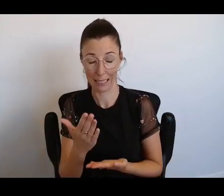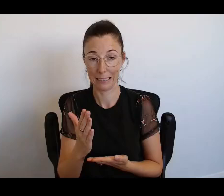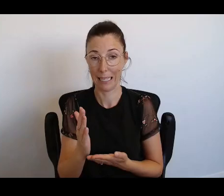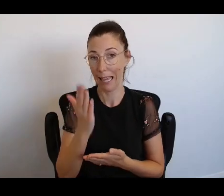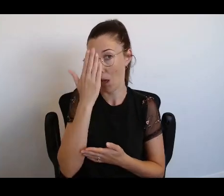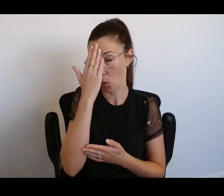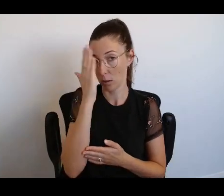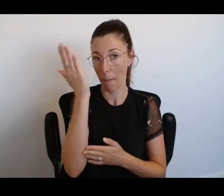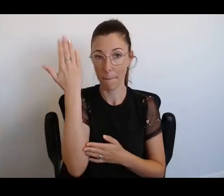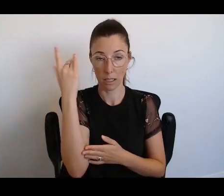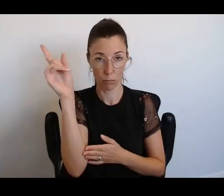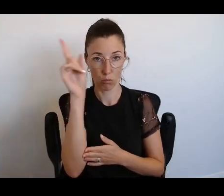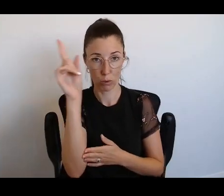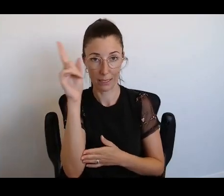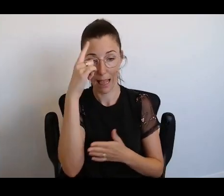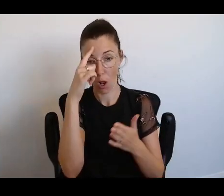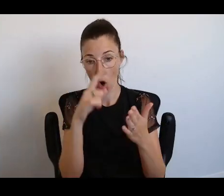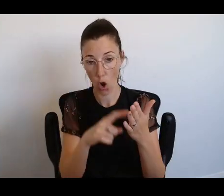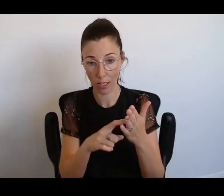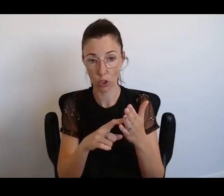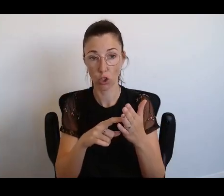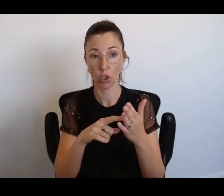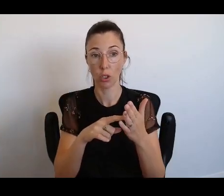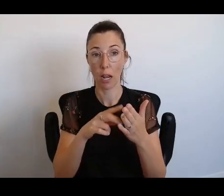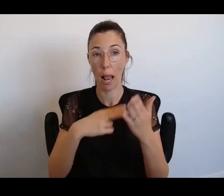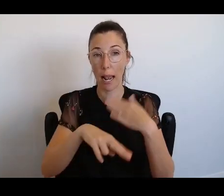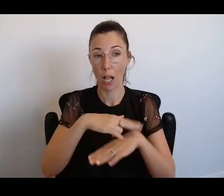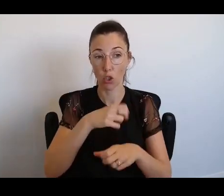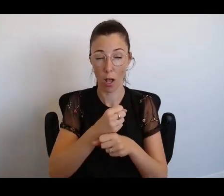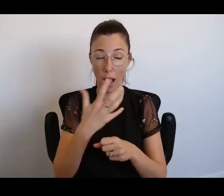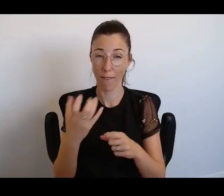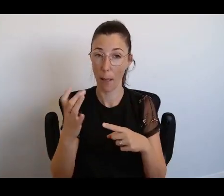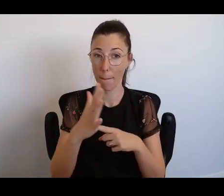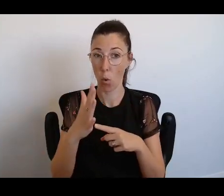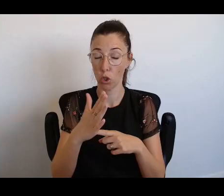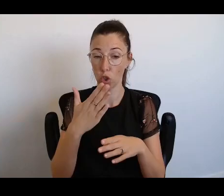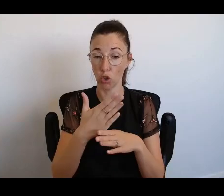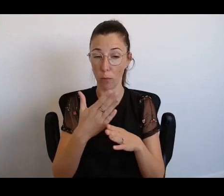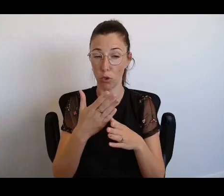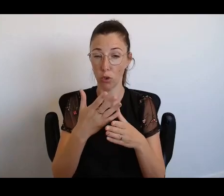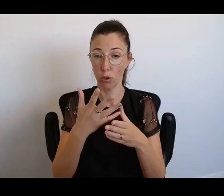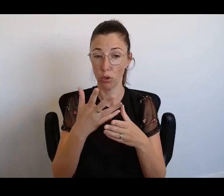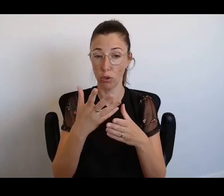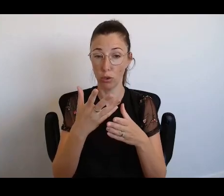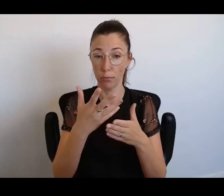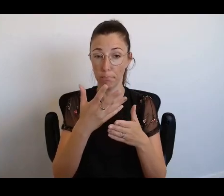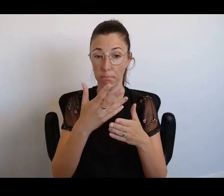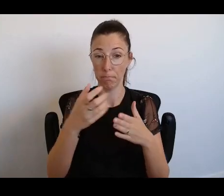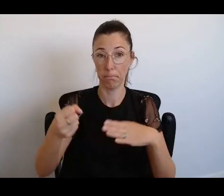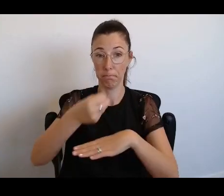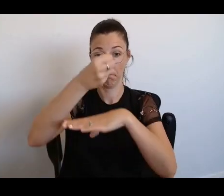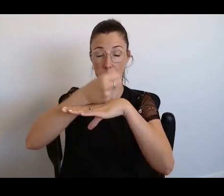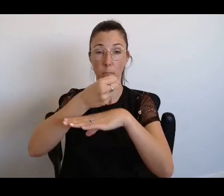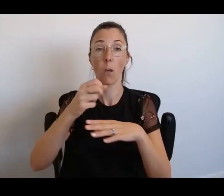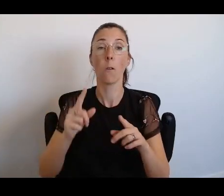present and acknowledge that the National Gallery has a very important job of elevating First Nations perspectives here in Canberra, all